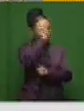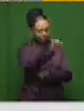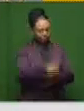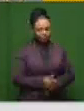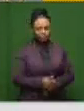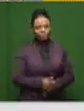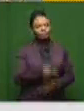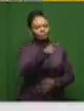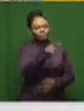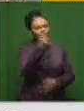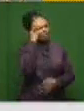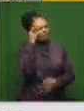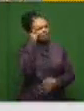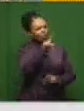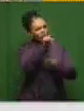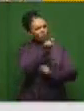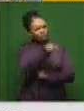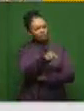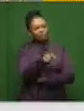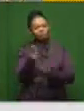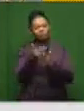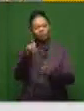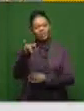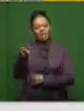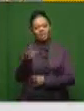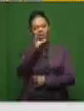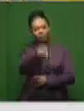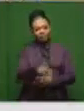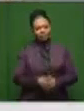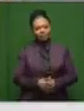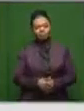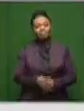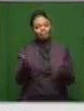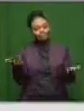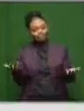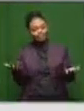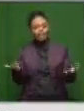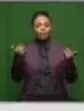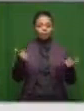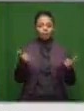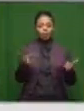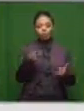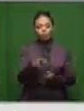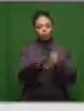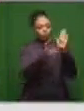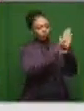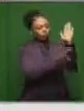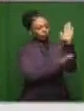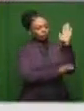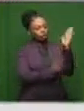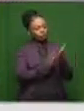right now with regard to that question that Leanne posed that interface between your constitutional right